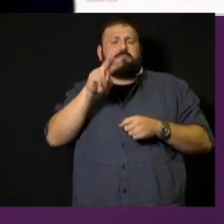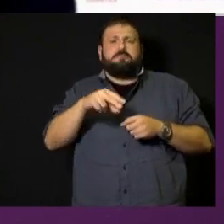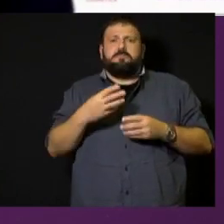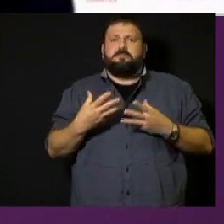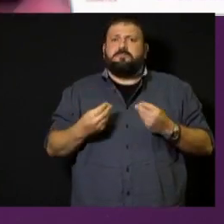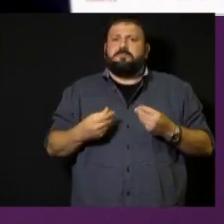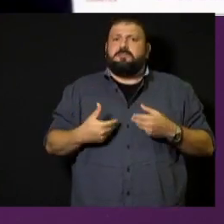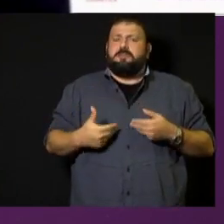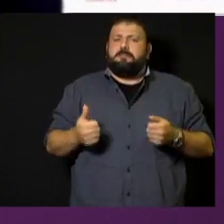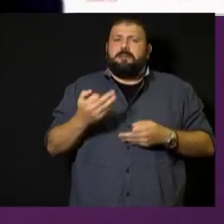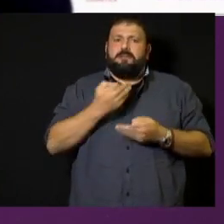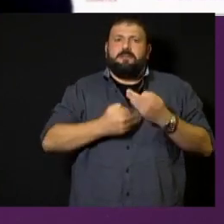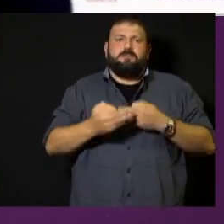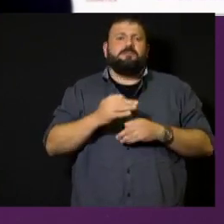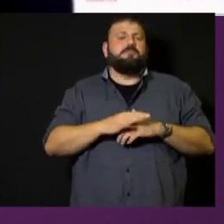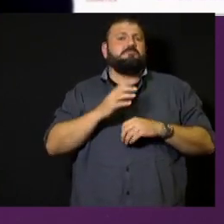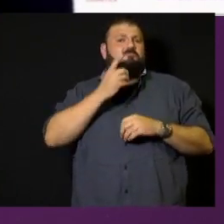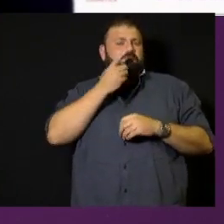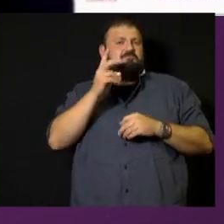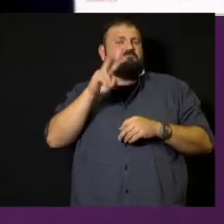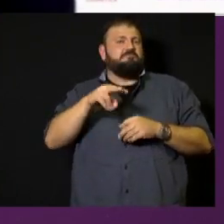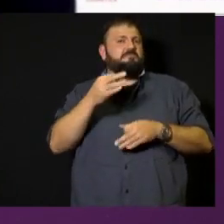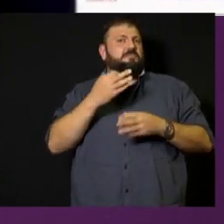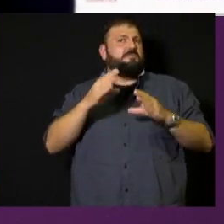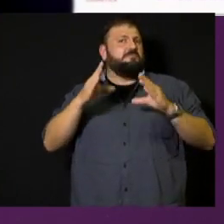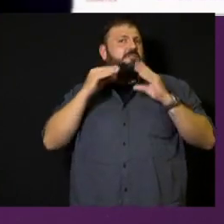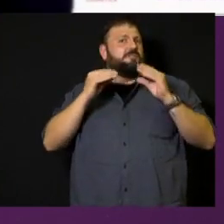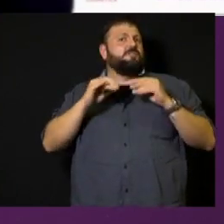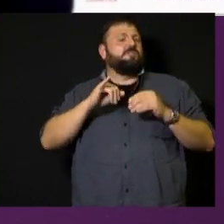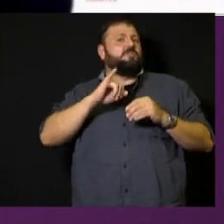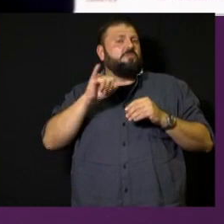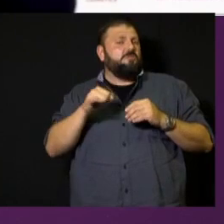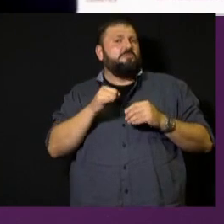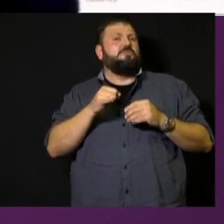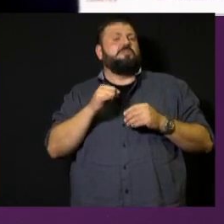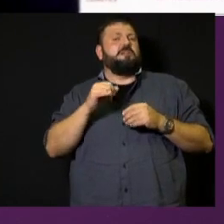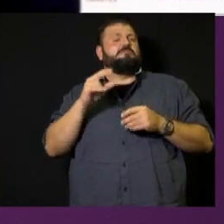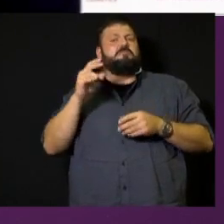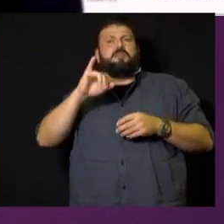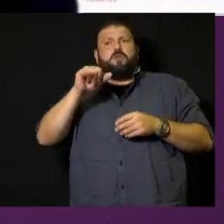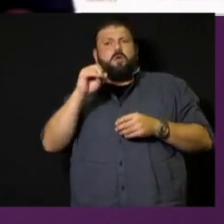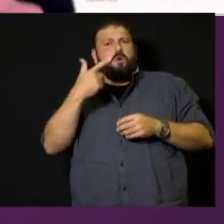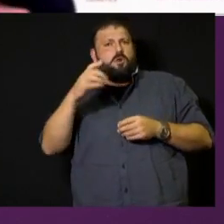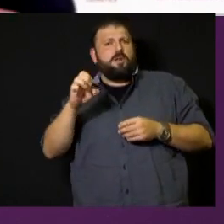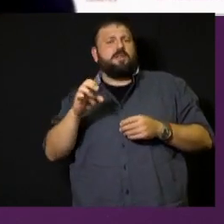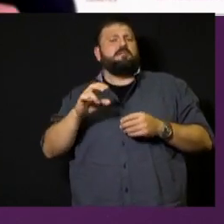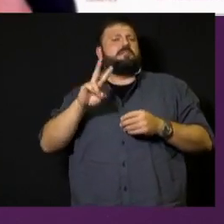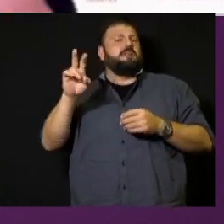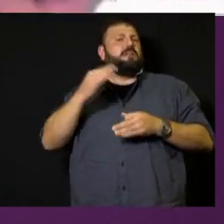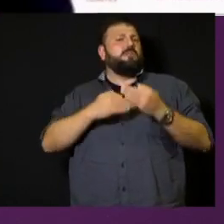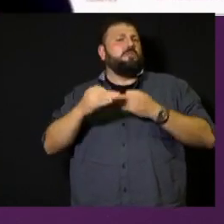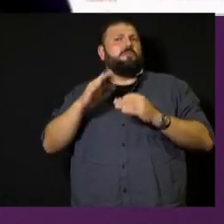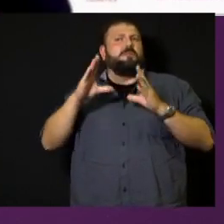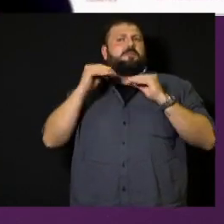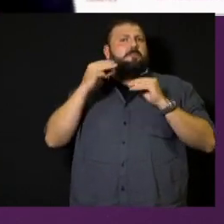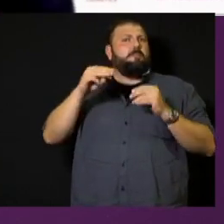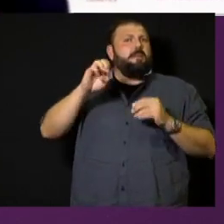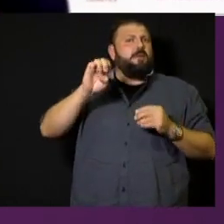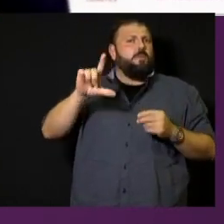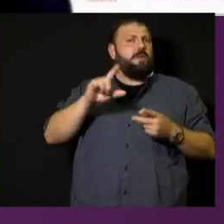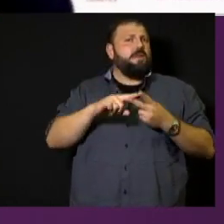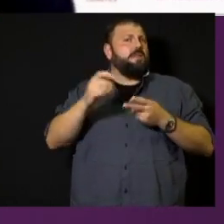I the vision is here right now. Manuel taught me that.